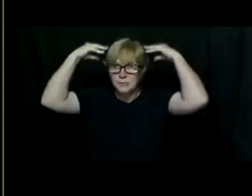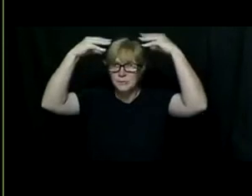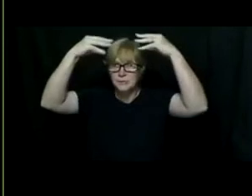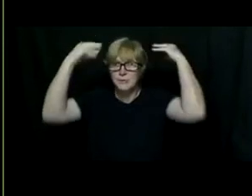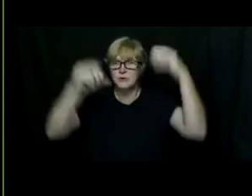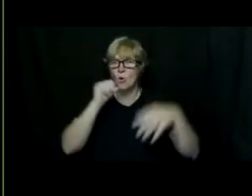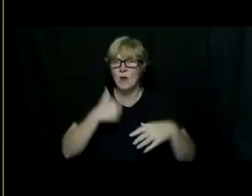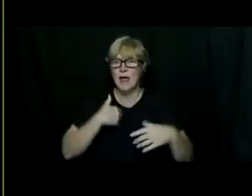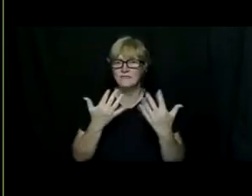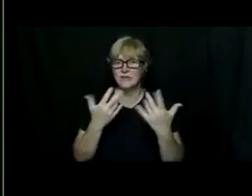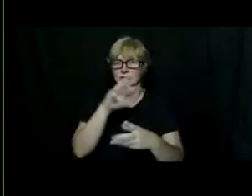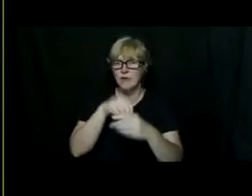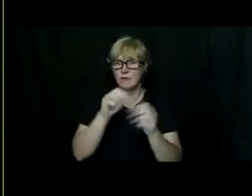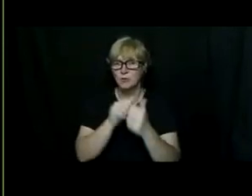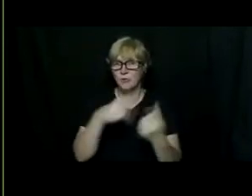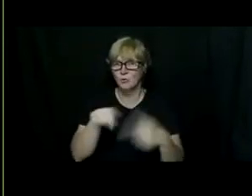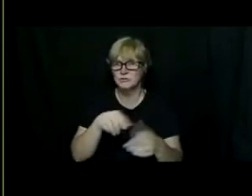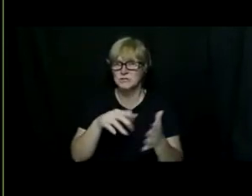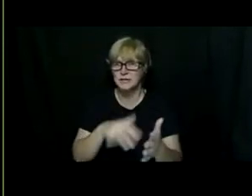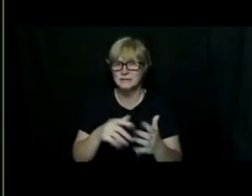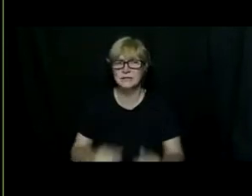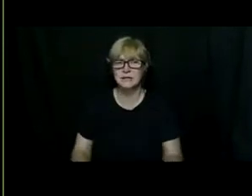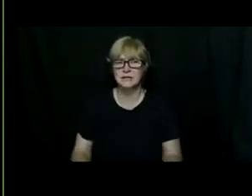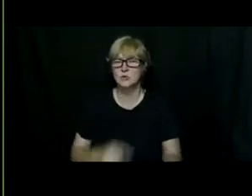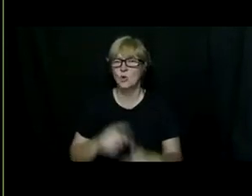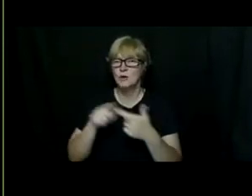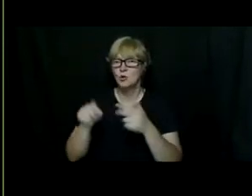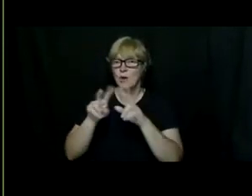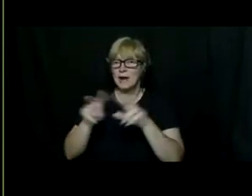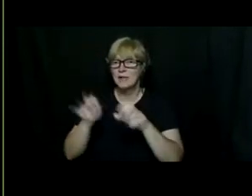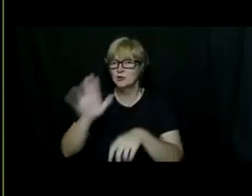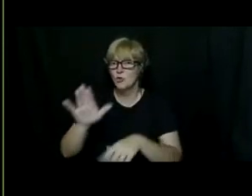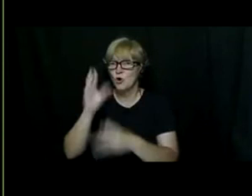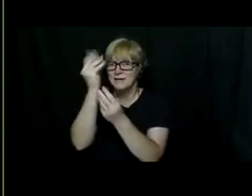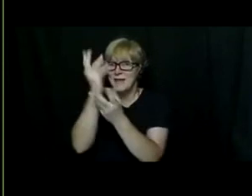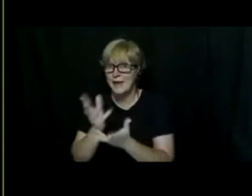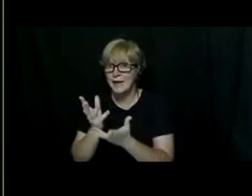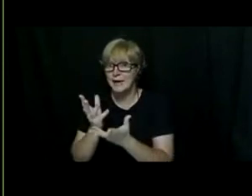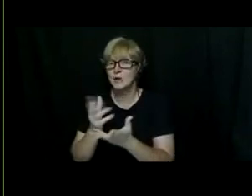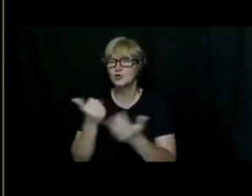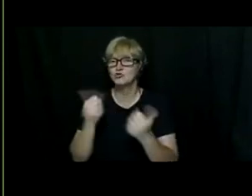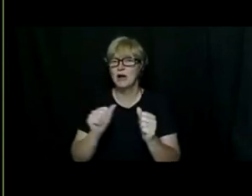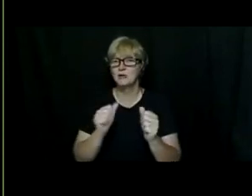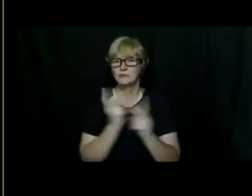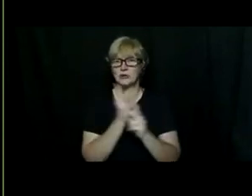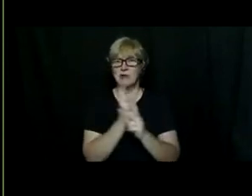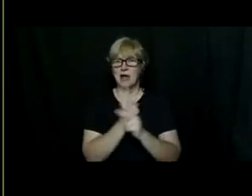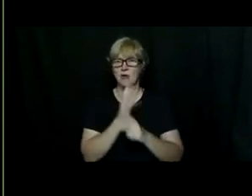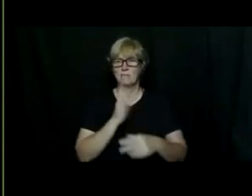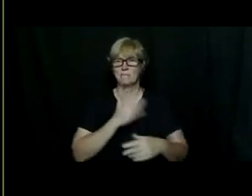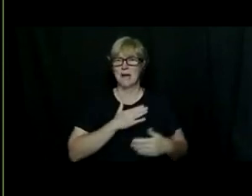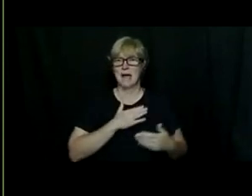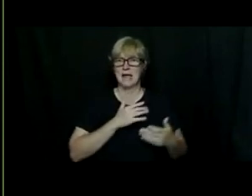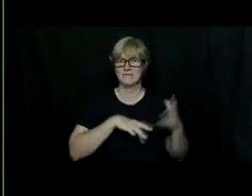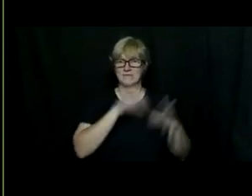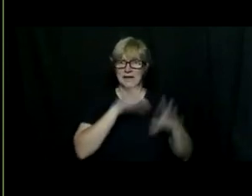issue, because when you analyze your data and try to situate your findings in existing models, you